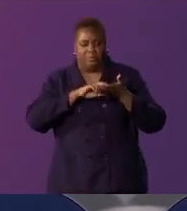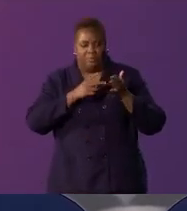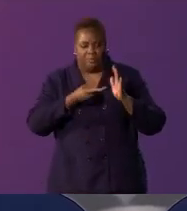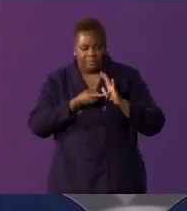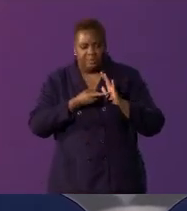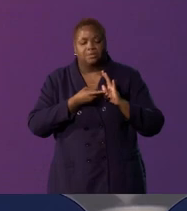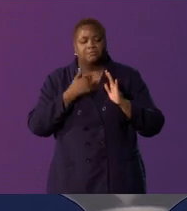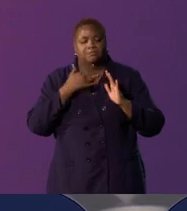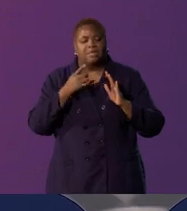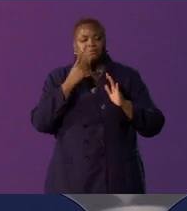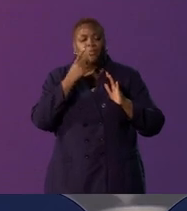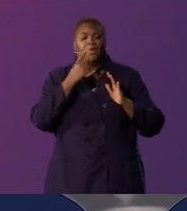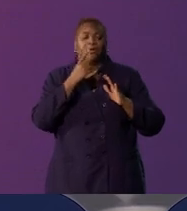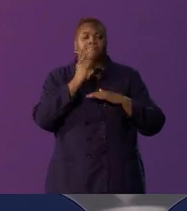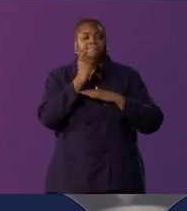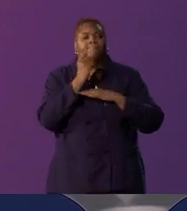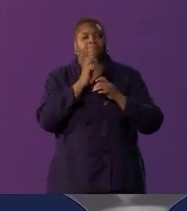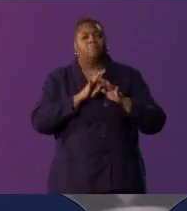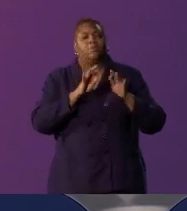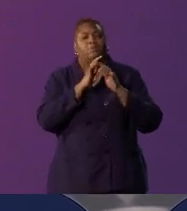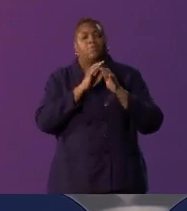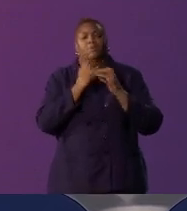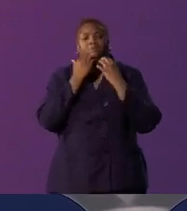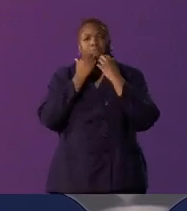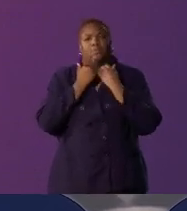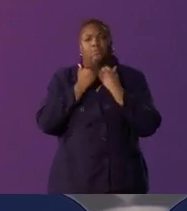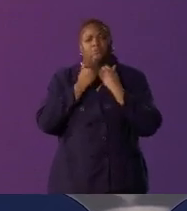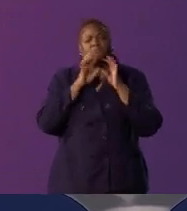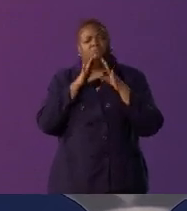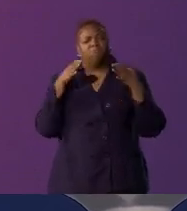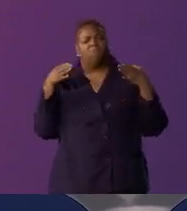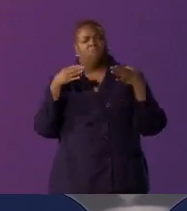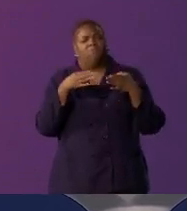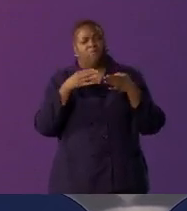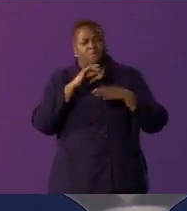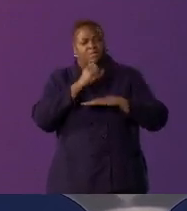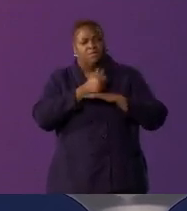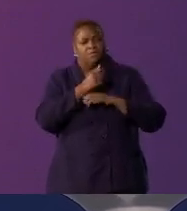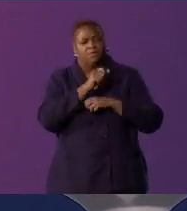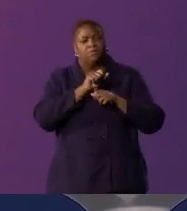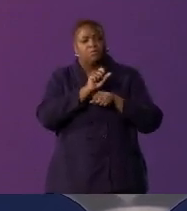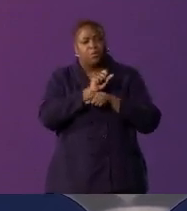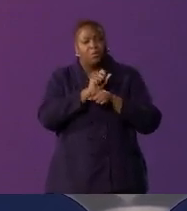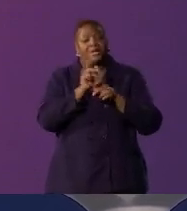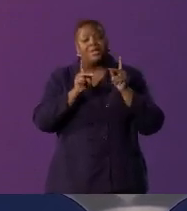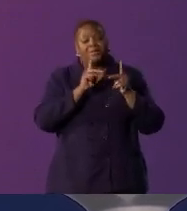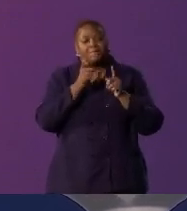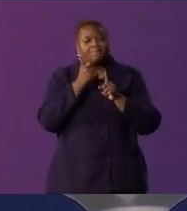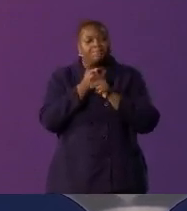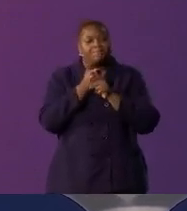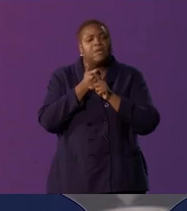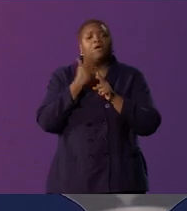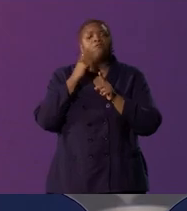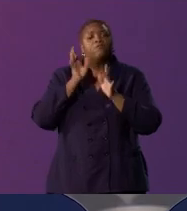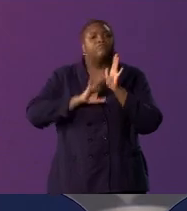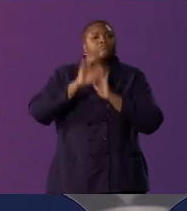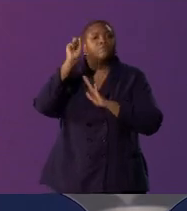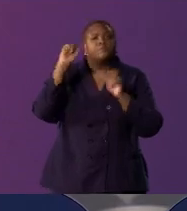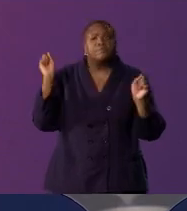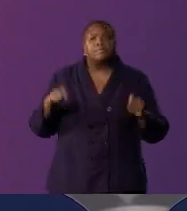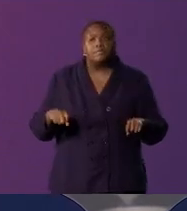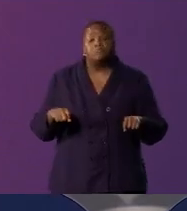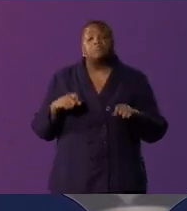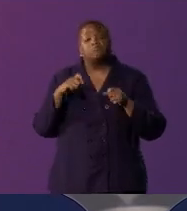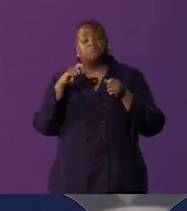called Cherish, which, as I understand it, was focused on creating workplaces where people could prosper. And you've written about